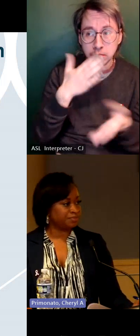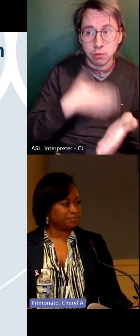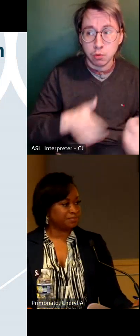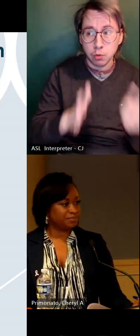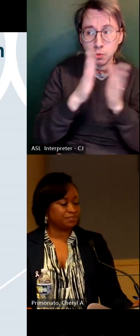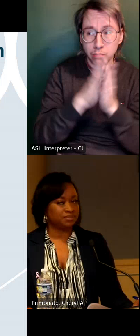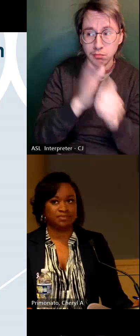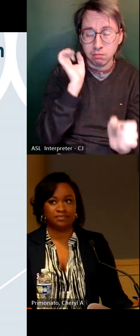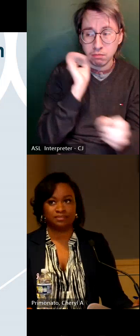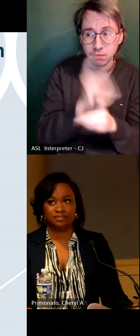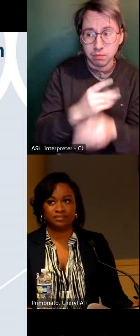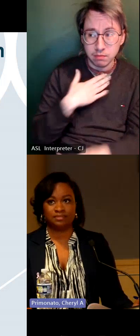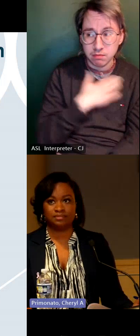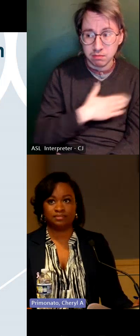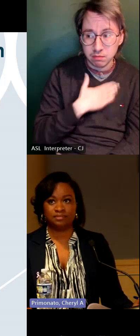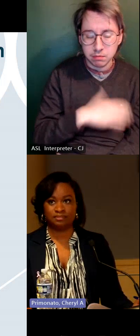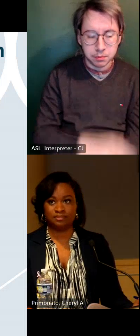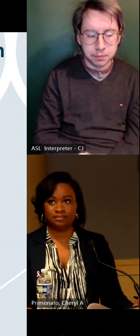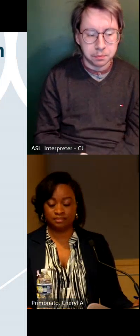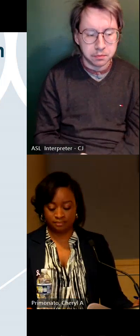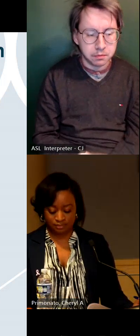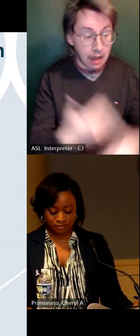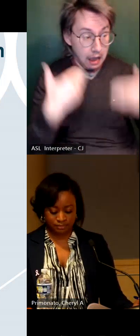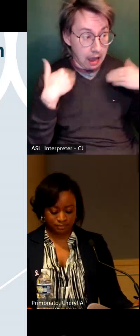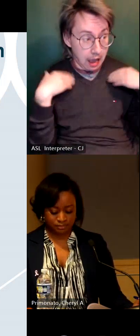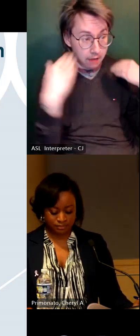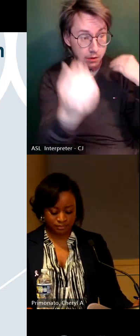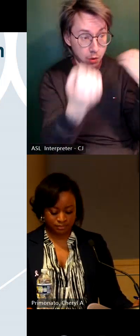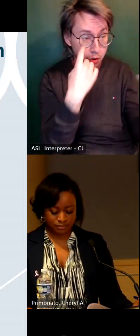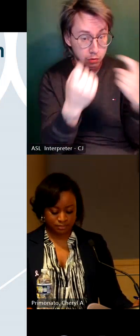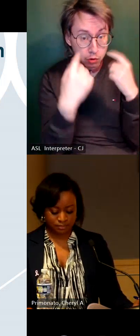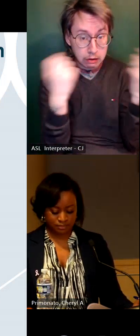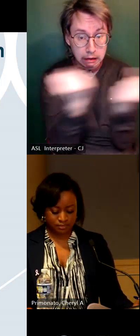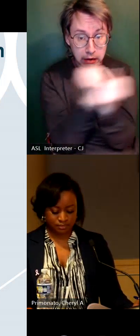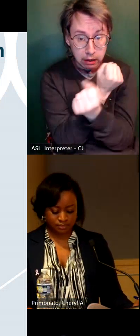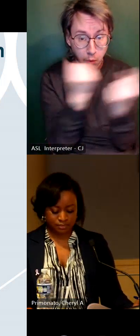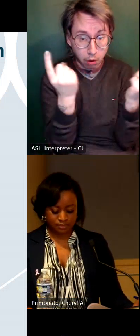approval. Any questions from committee members or board members?